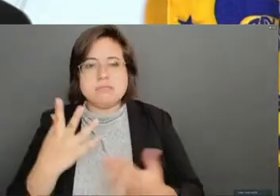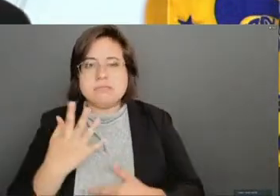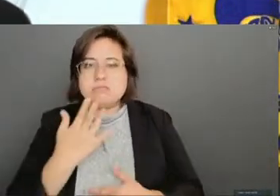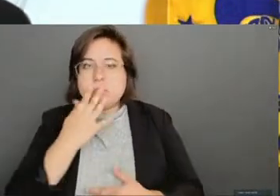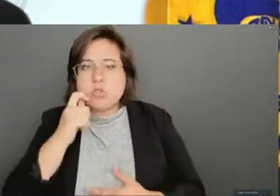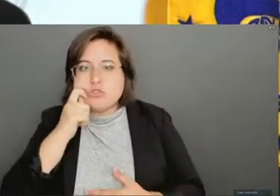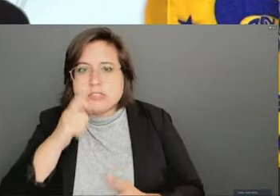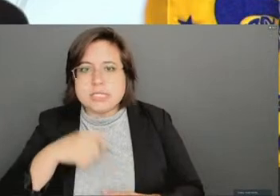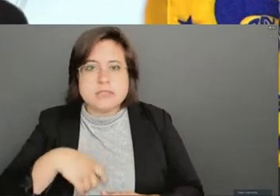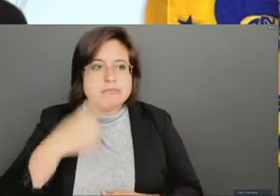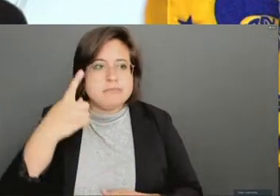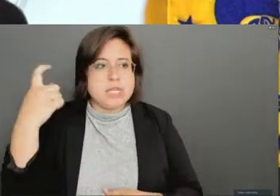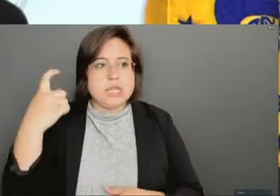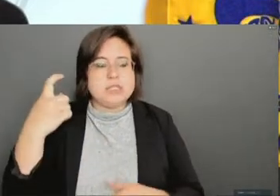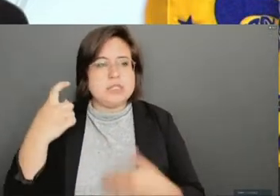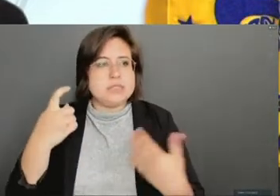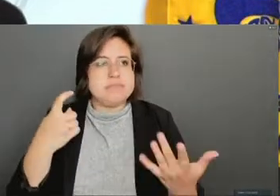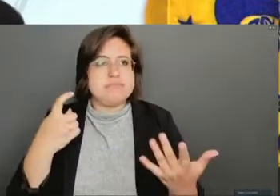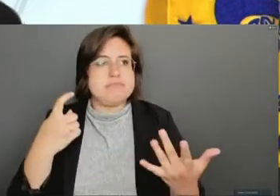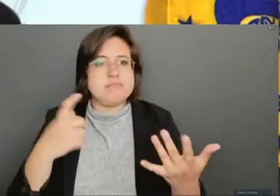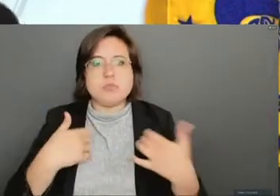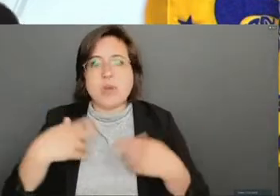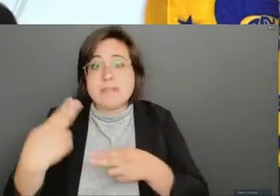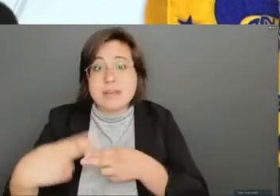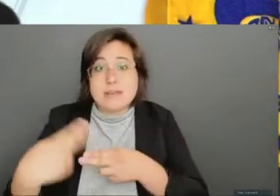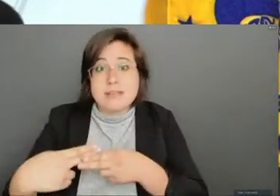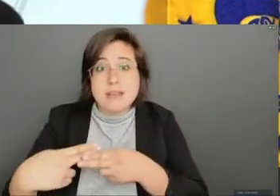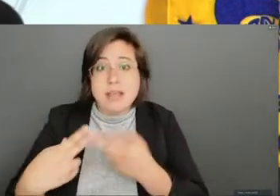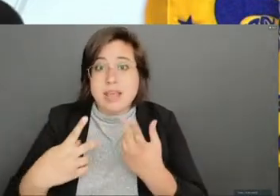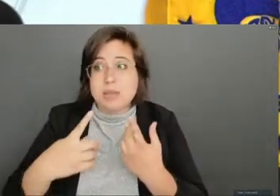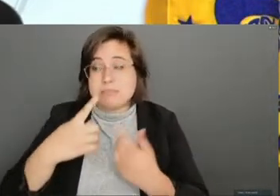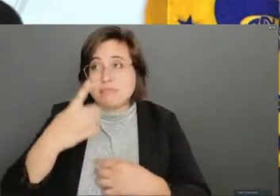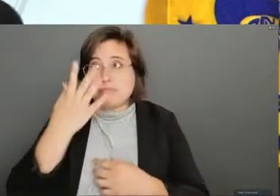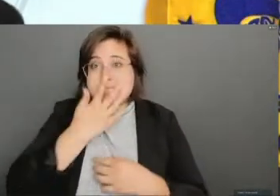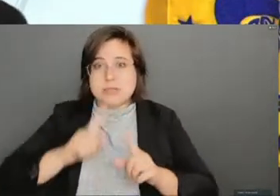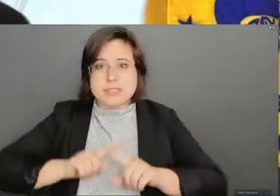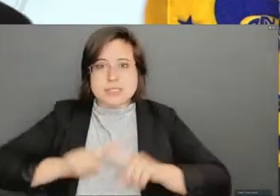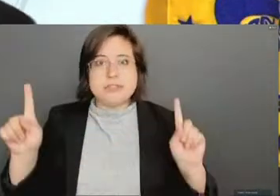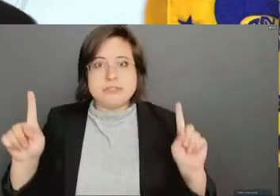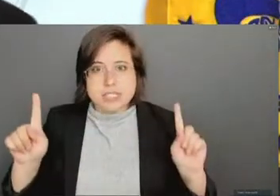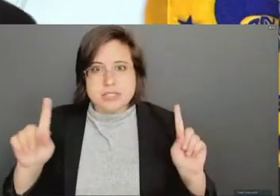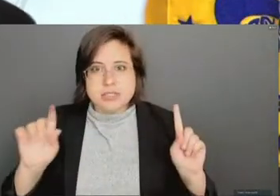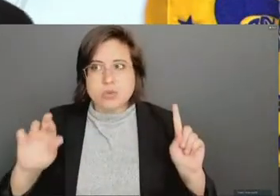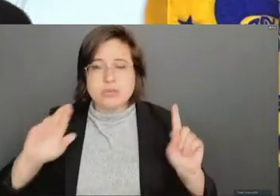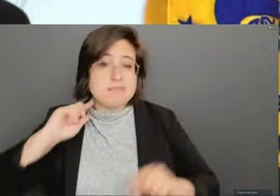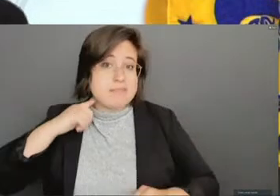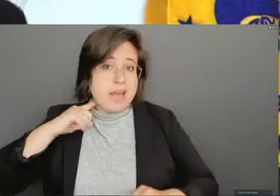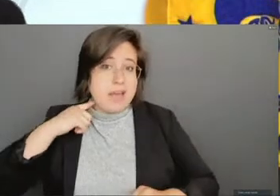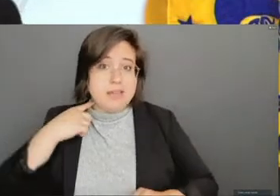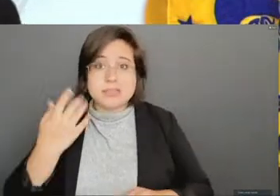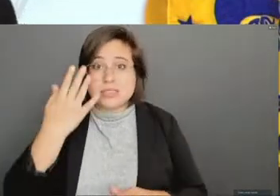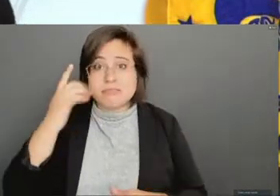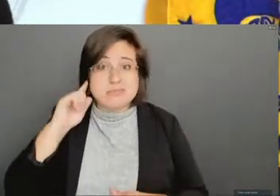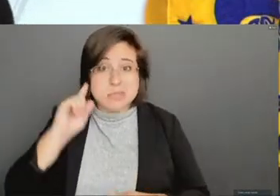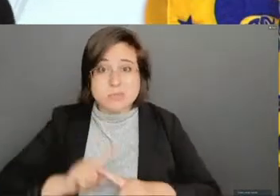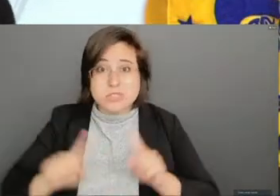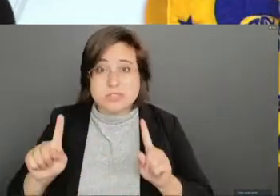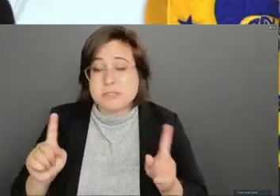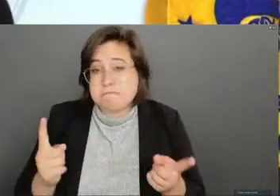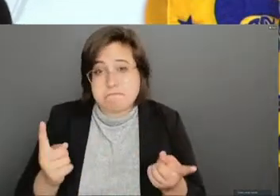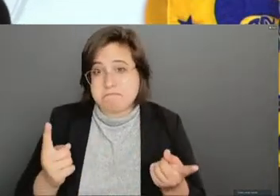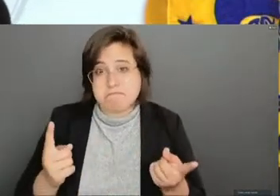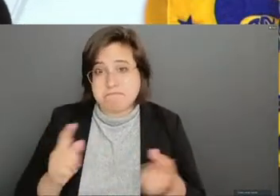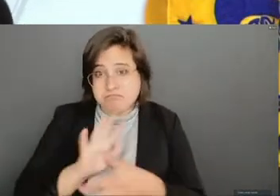skin or based on the fact that you have a name that sounds different from others, or maybe that you have an accent that sounds a bit different. But